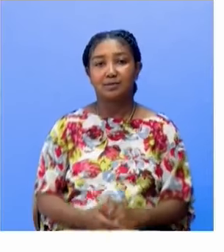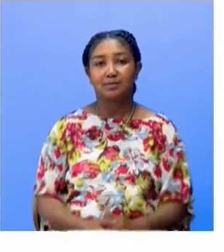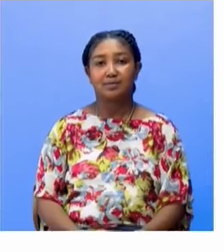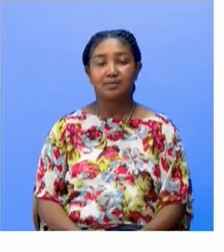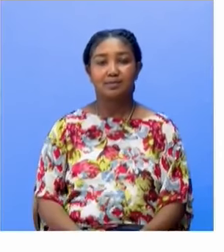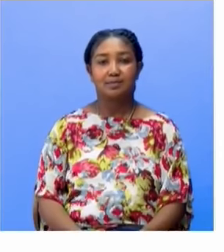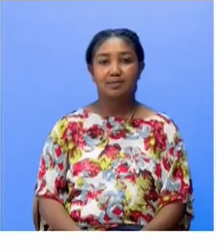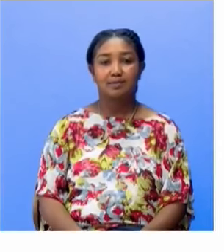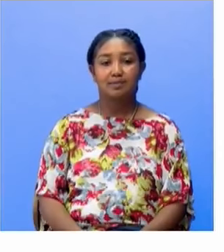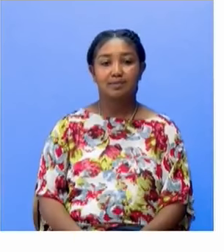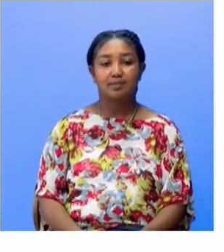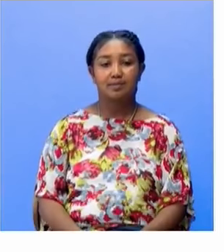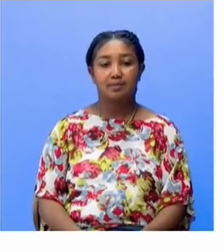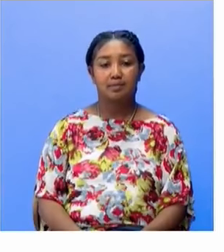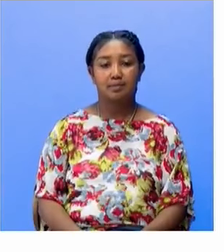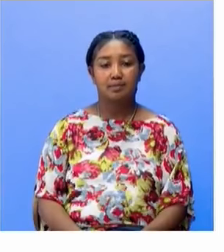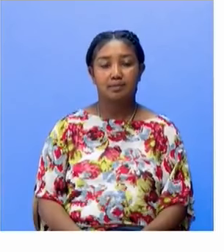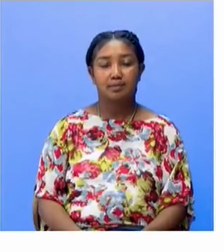they